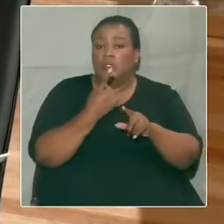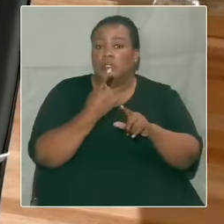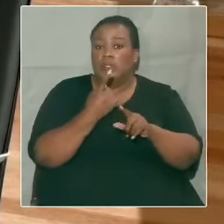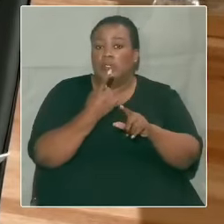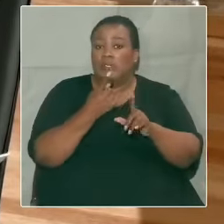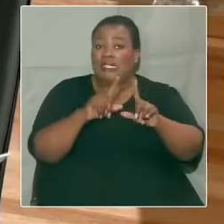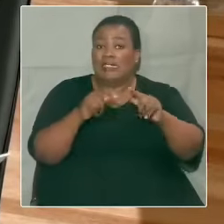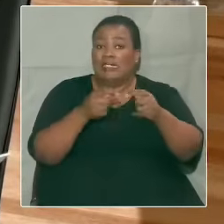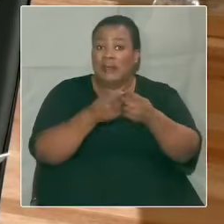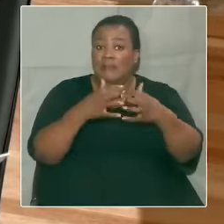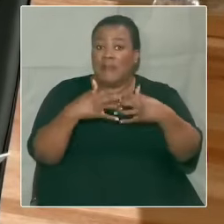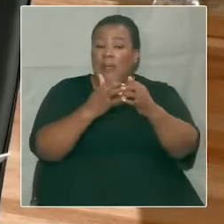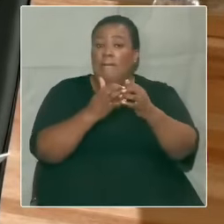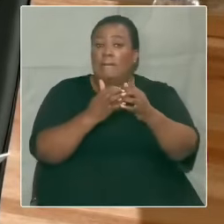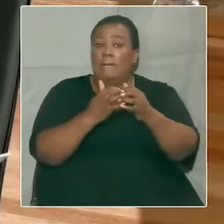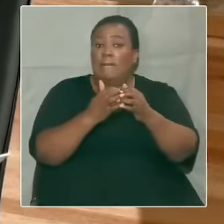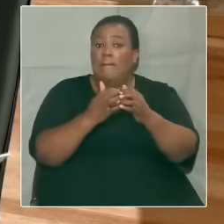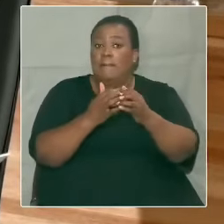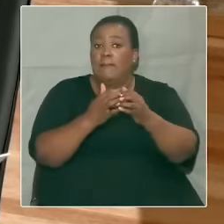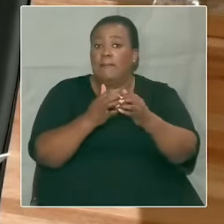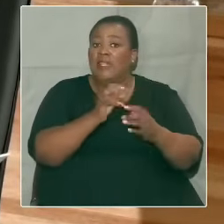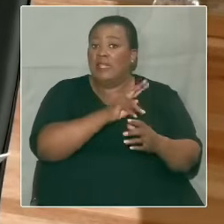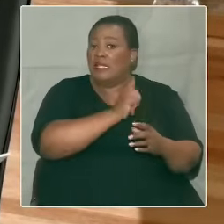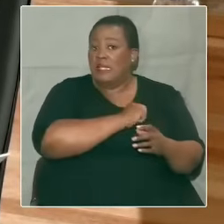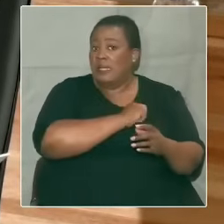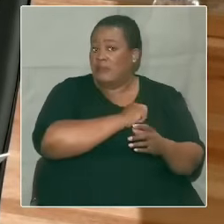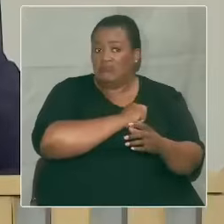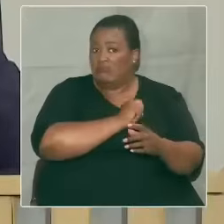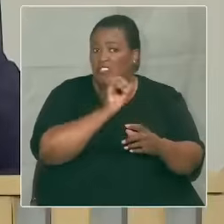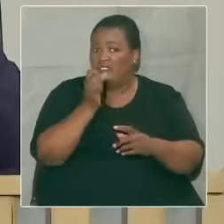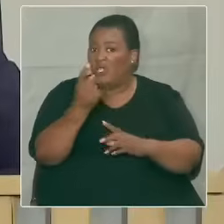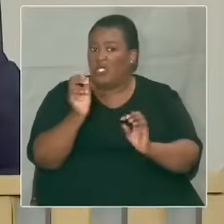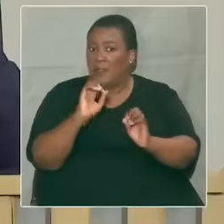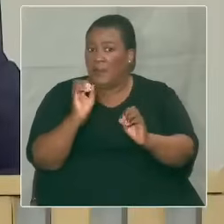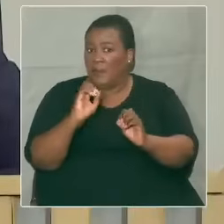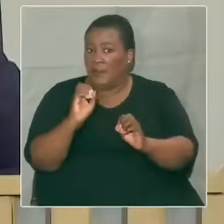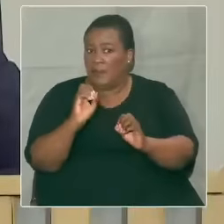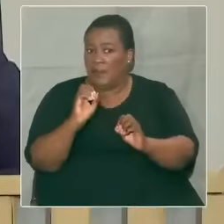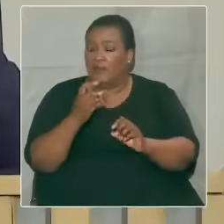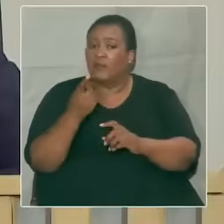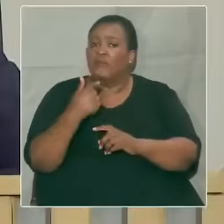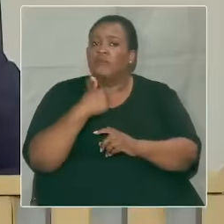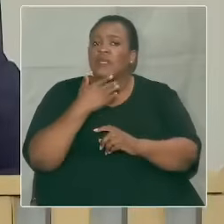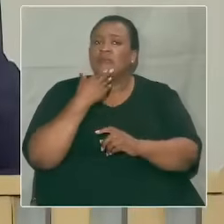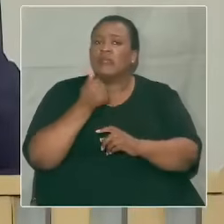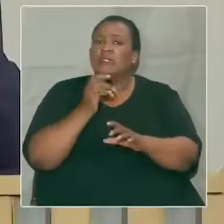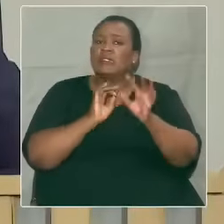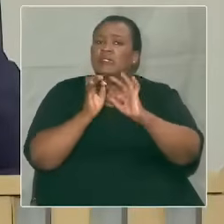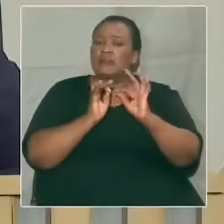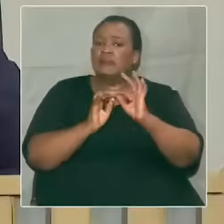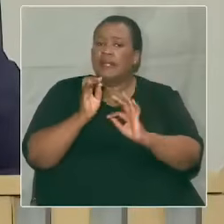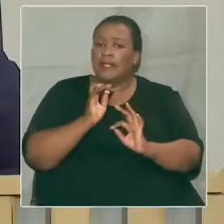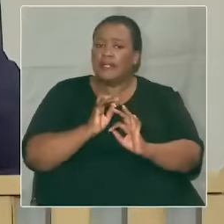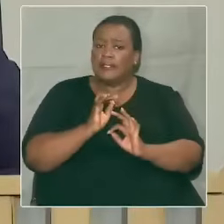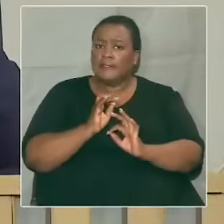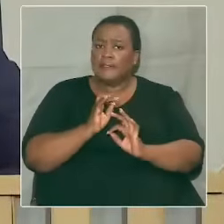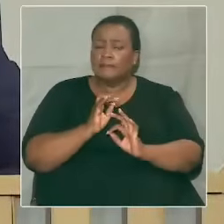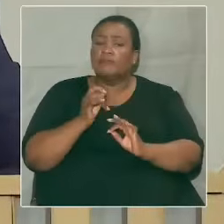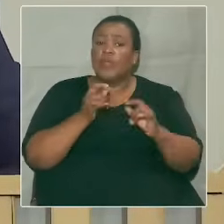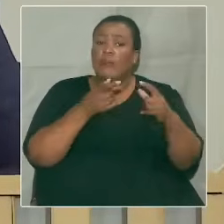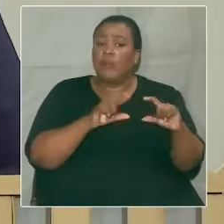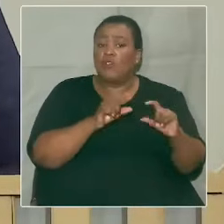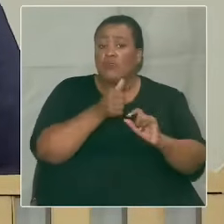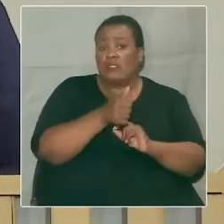task team that had been set up or established in KZN. If I can then ask you to deal with paragraph